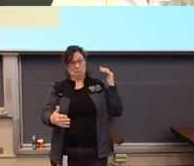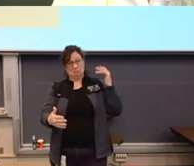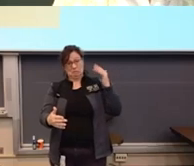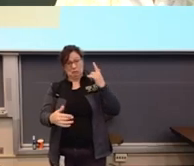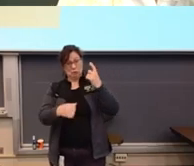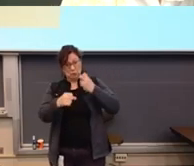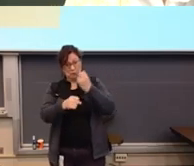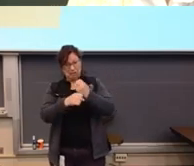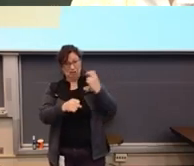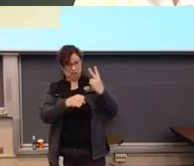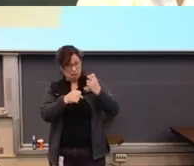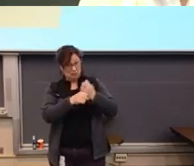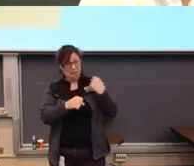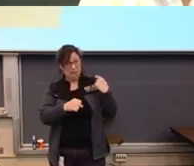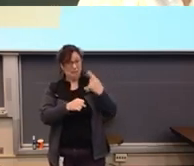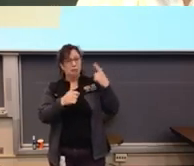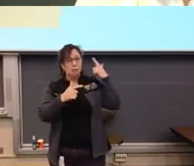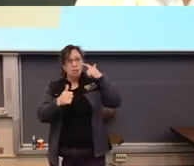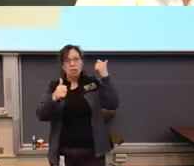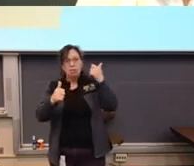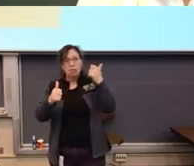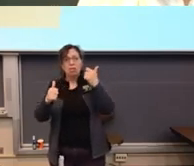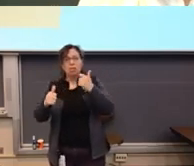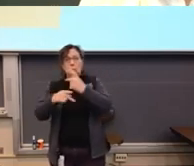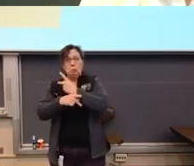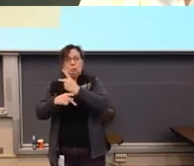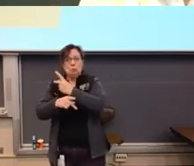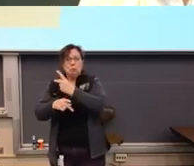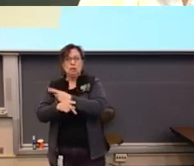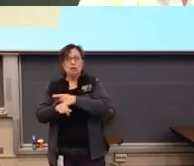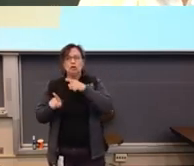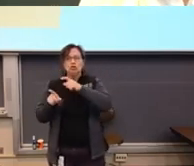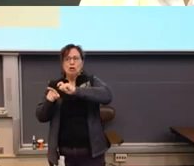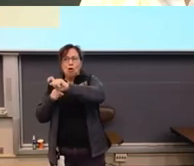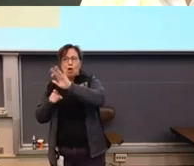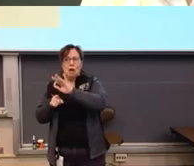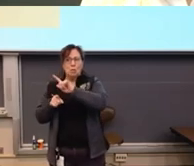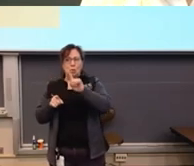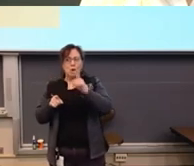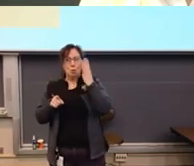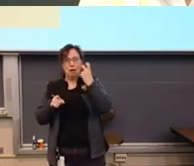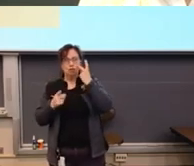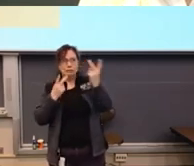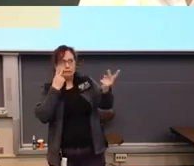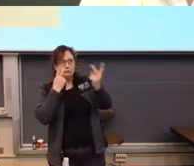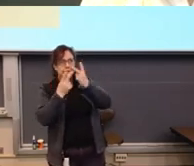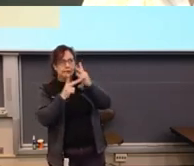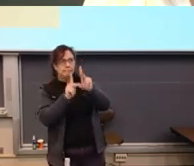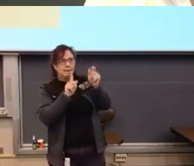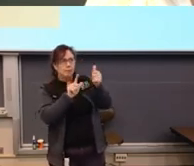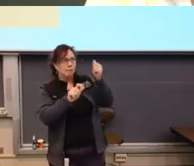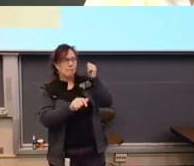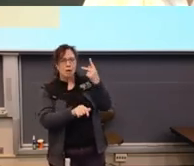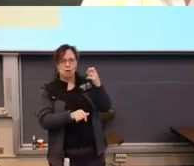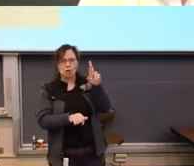we've progressed into more dramatic symptoms, especially her calling 911 because she keeps seeing people in the